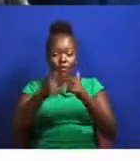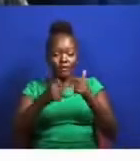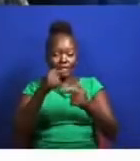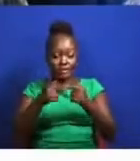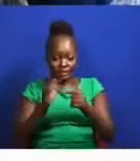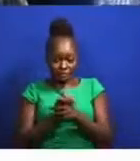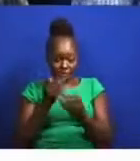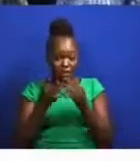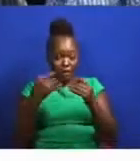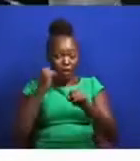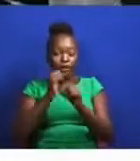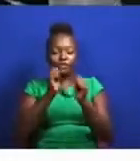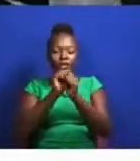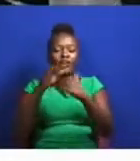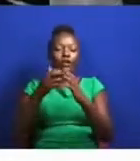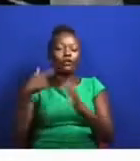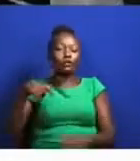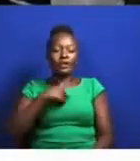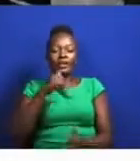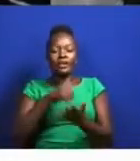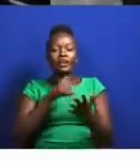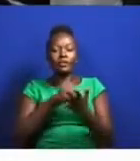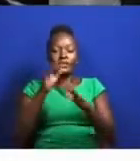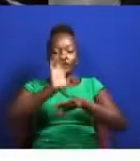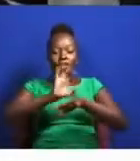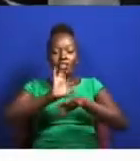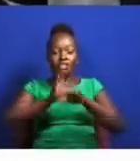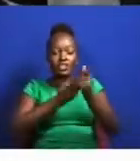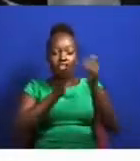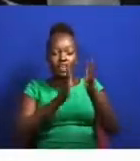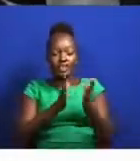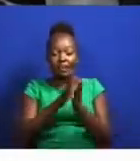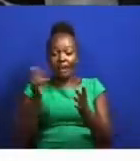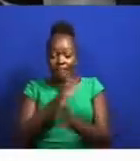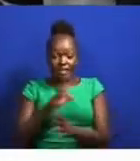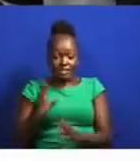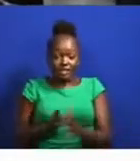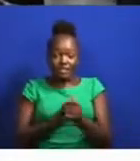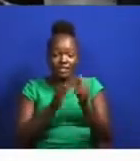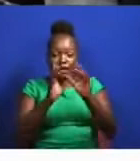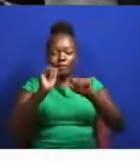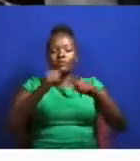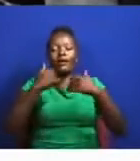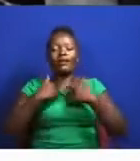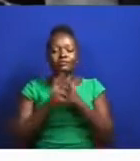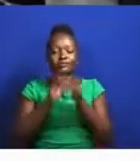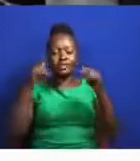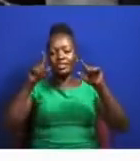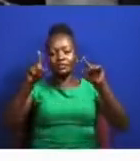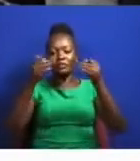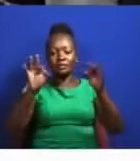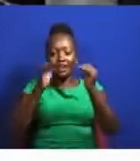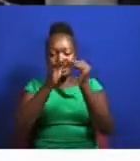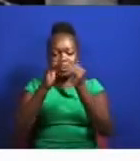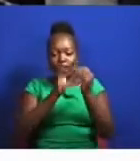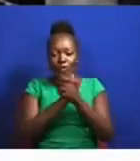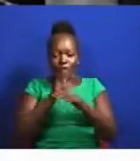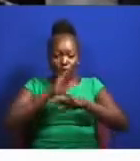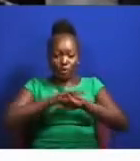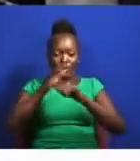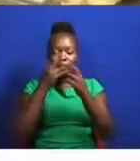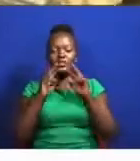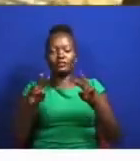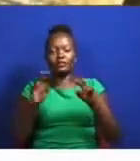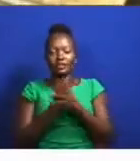work together, all of us, including the religious leaders, we can have a successful, free, fair, credible and